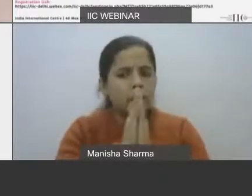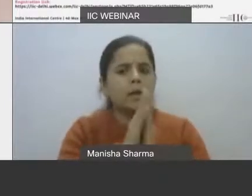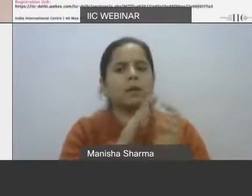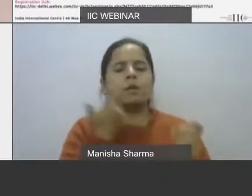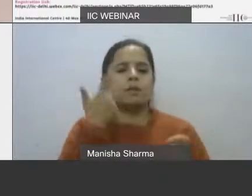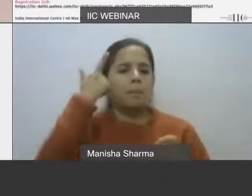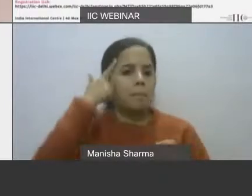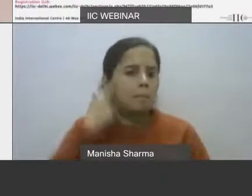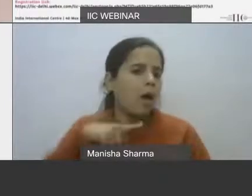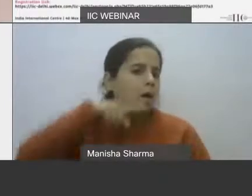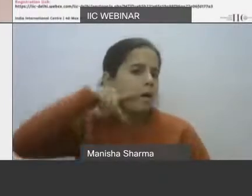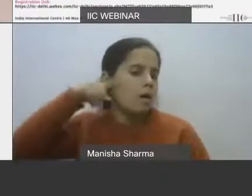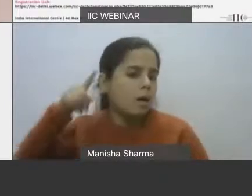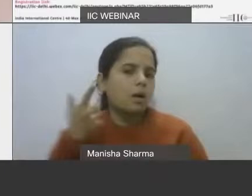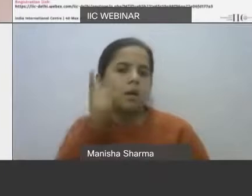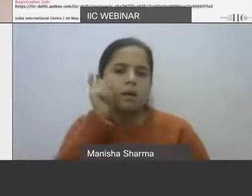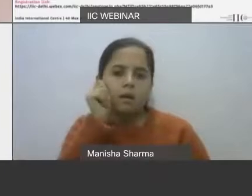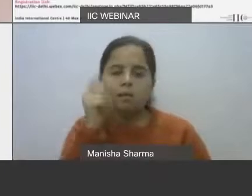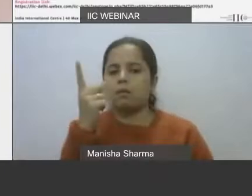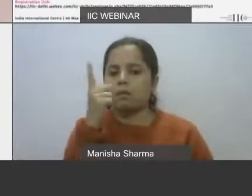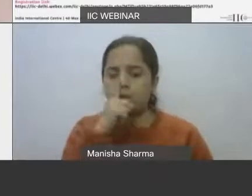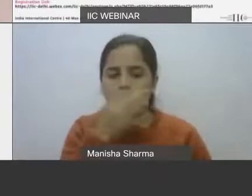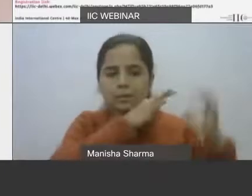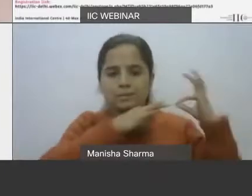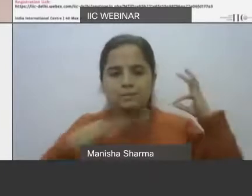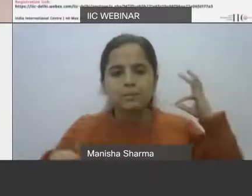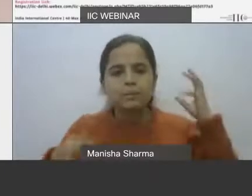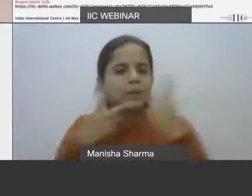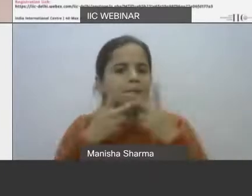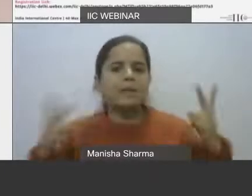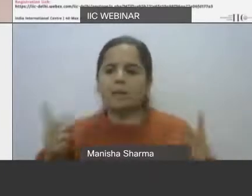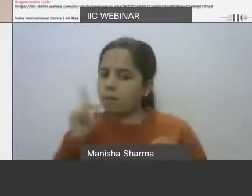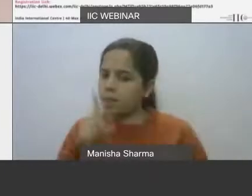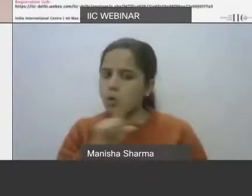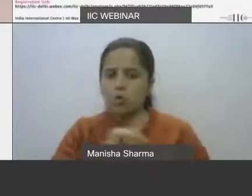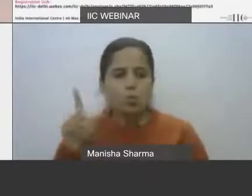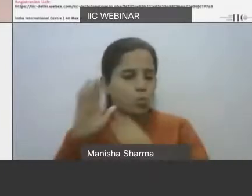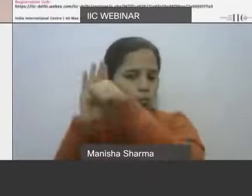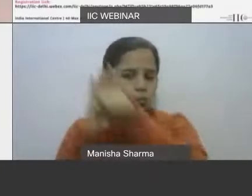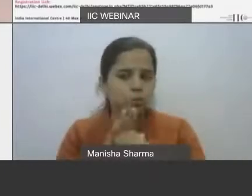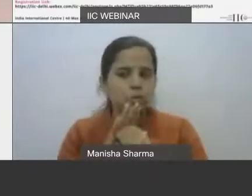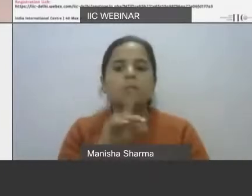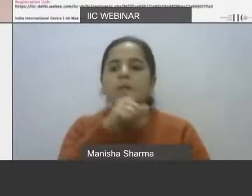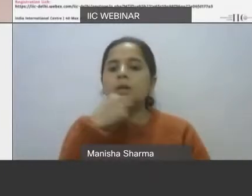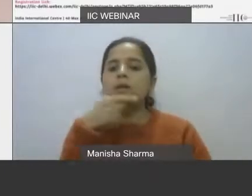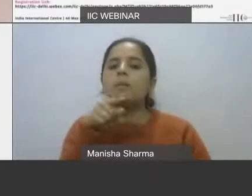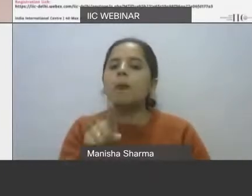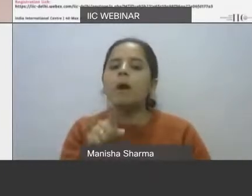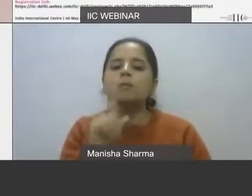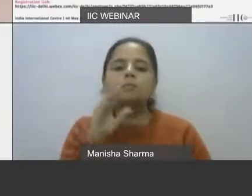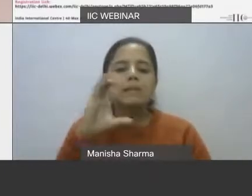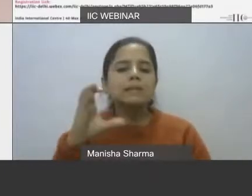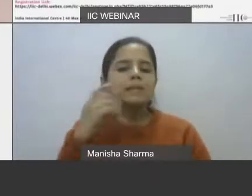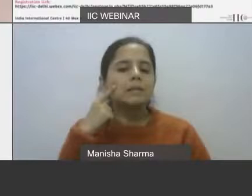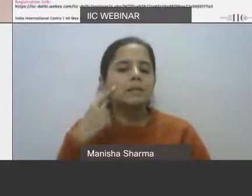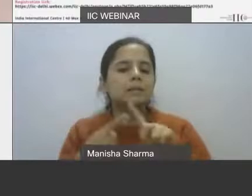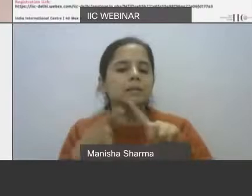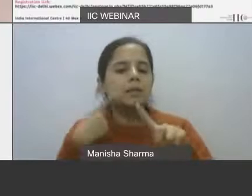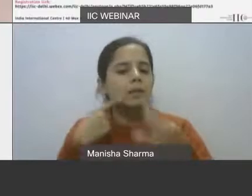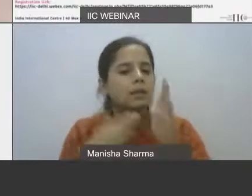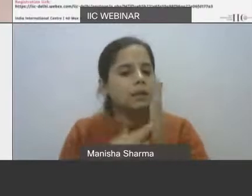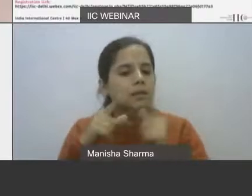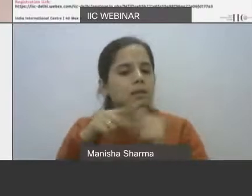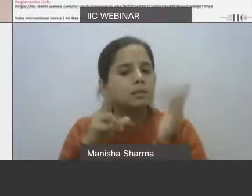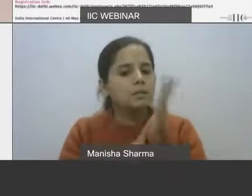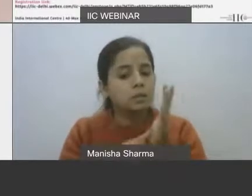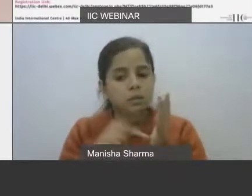race, sex, caste, these kinds of grounds. And it says that it's only for citizens. And would